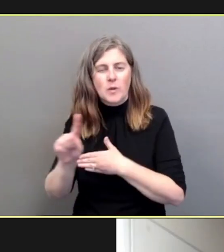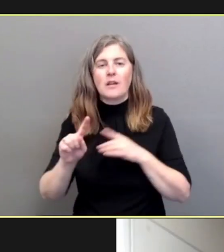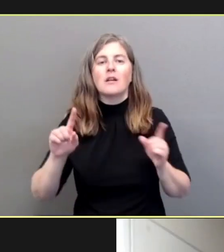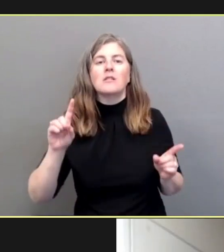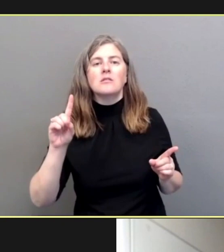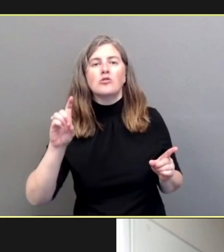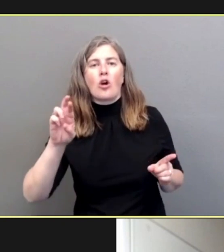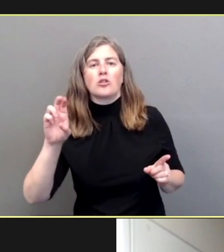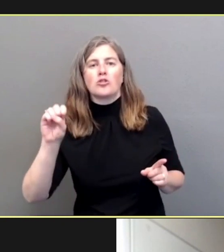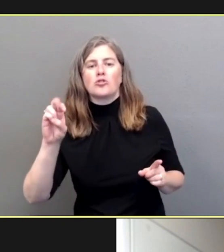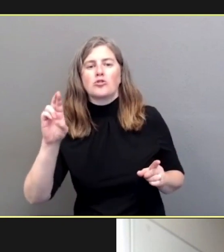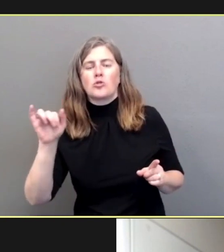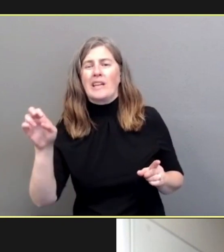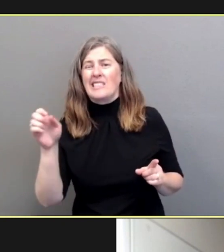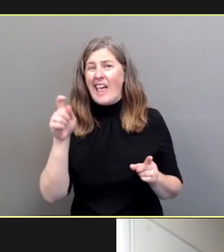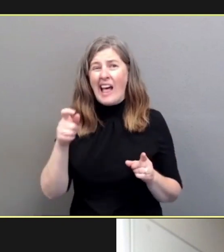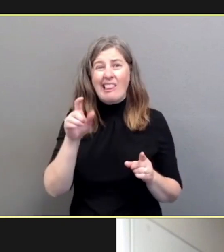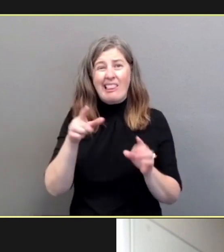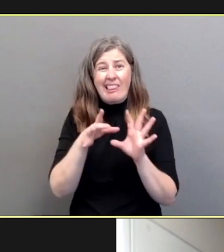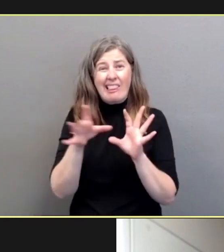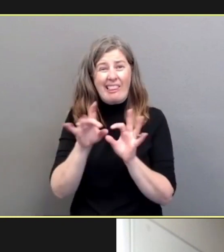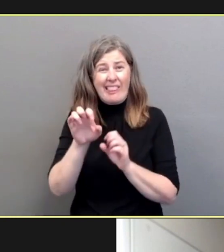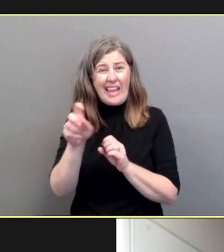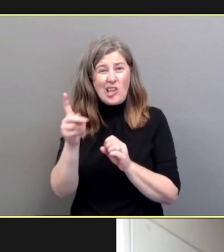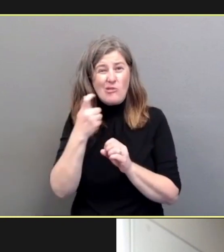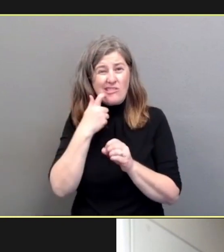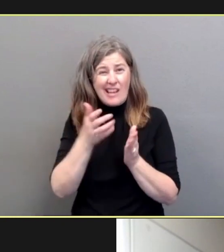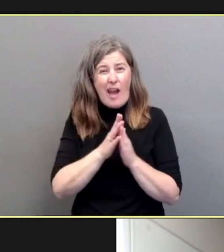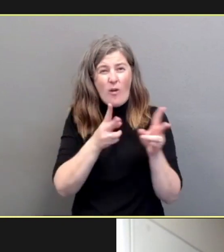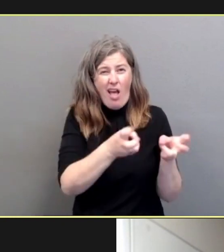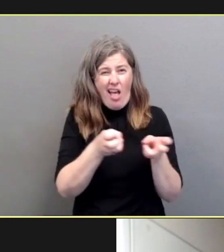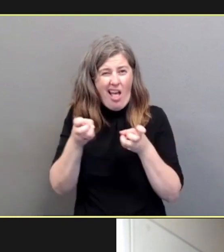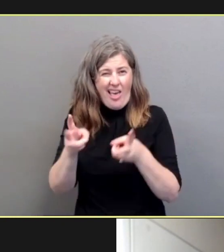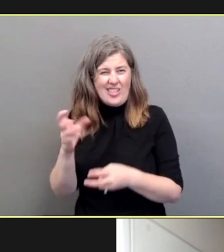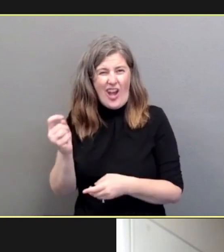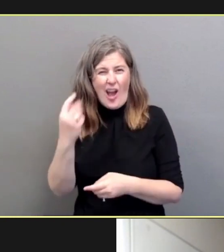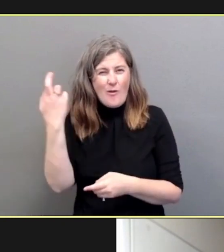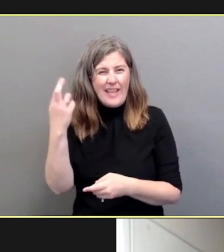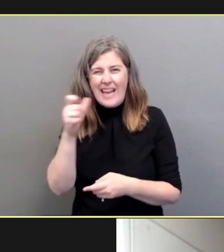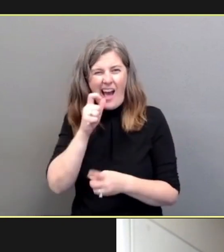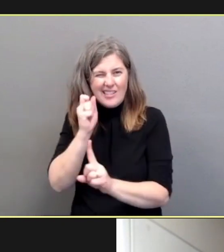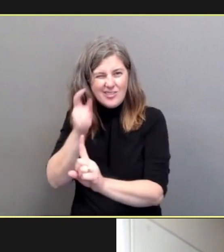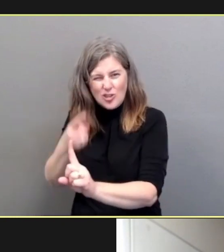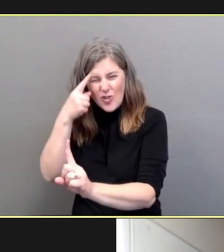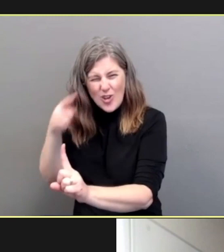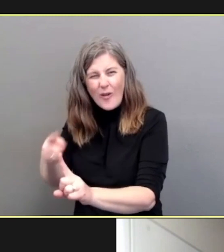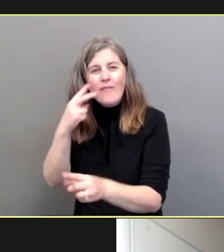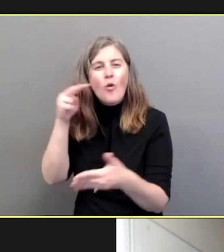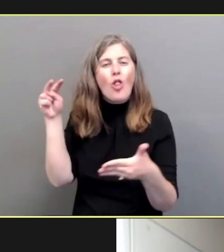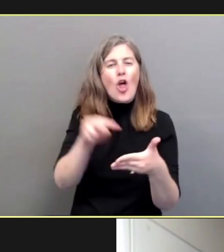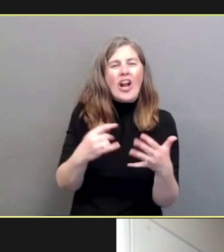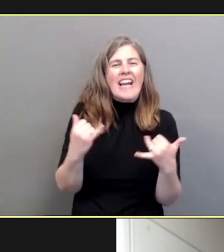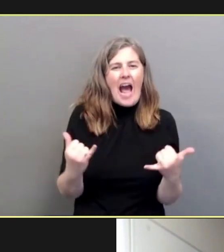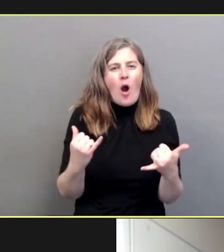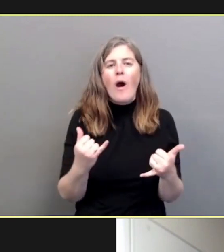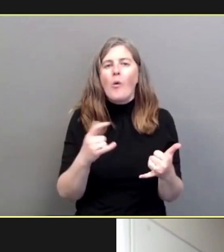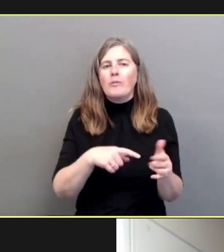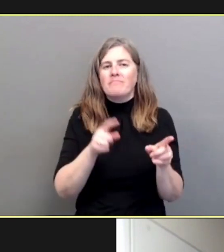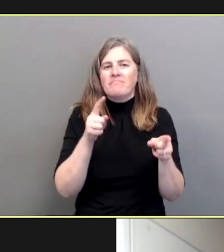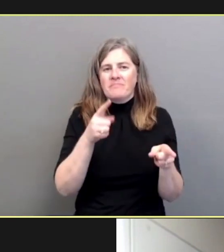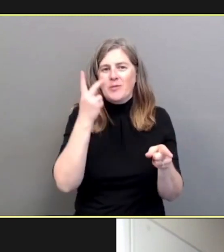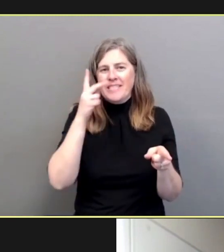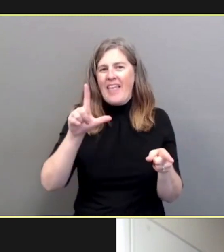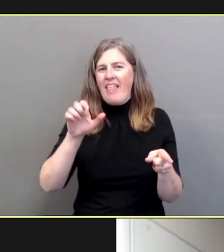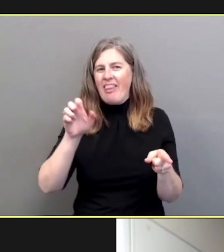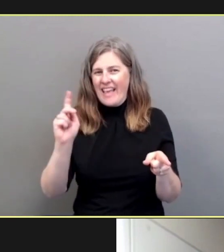put that link that you asked for in the chat about a half an hour ago, but then I realized you didn't go to use. So if you look there now, you should see